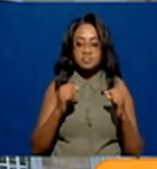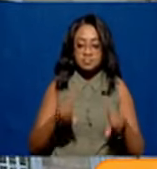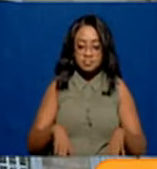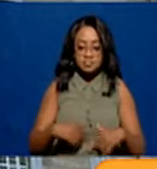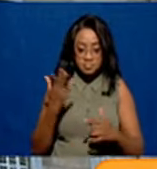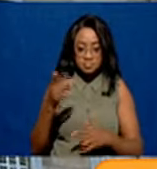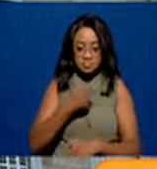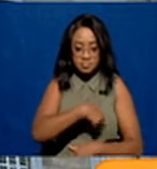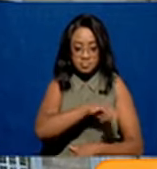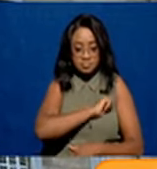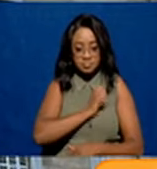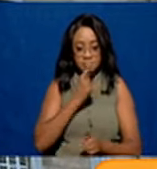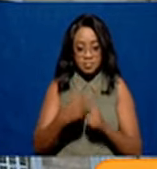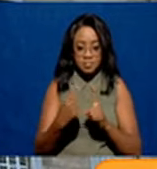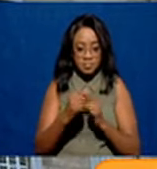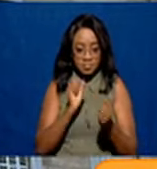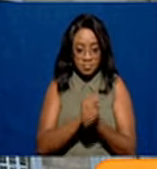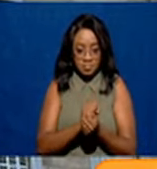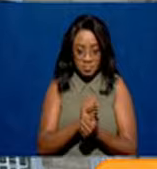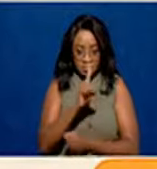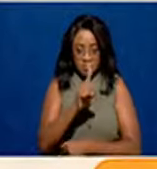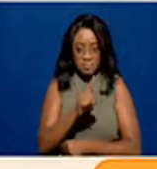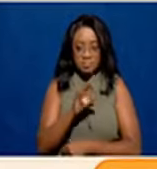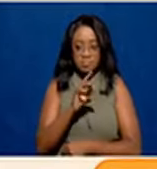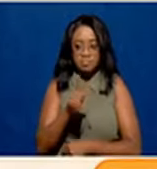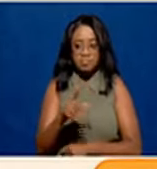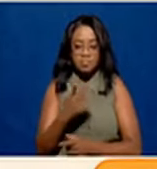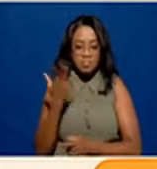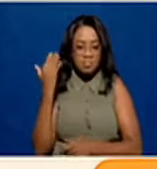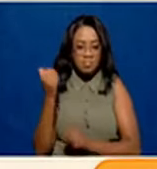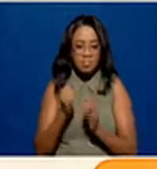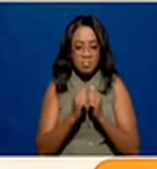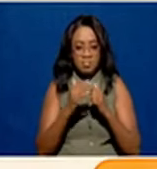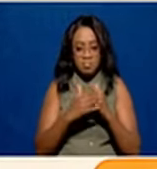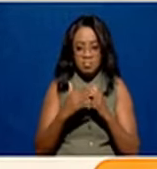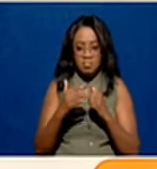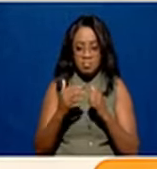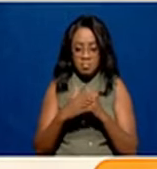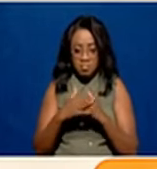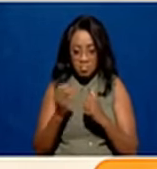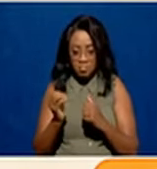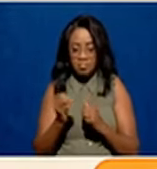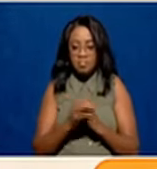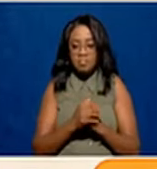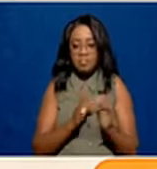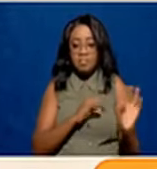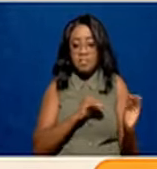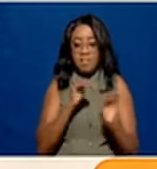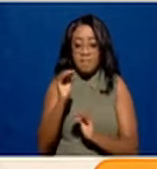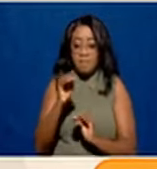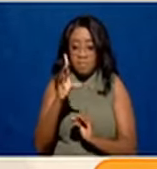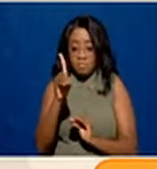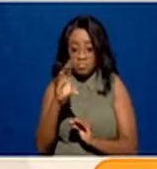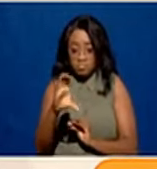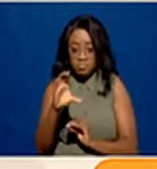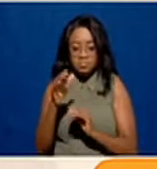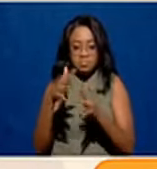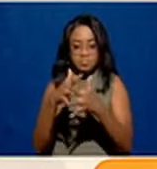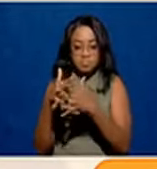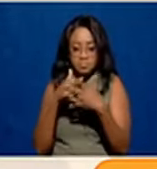Spain, for 11 years through his formation, starting in the early 90s. He then moved to Washington, D.C. in the U.S.